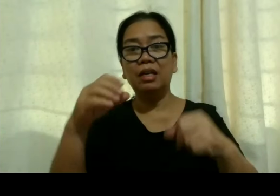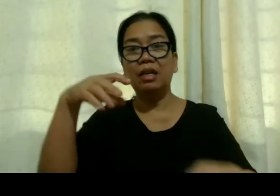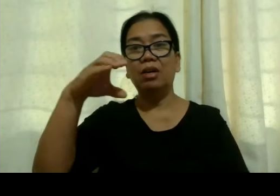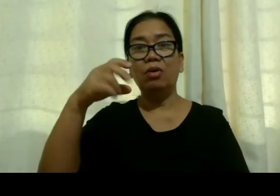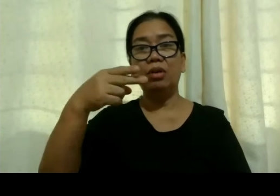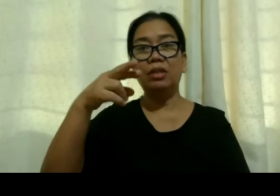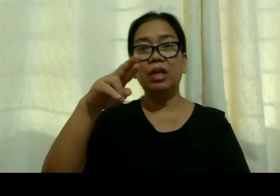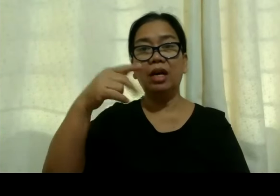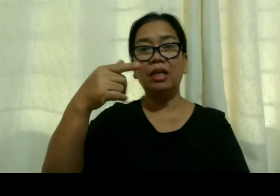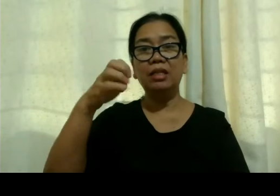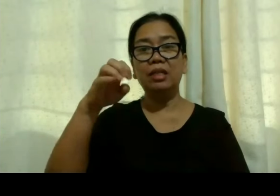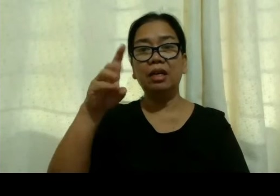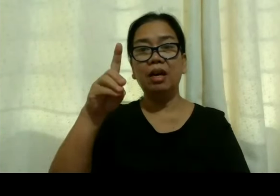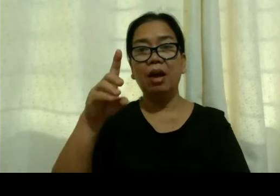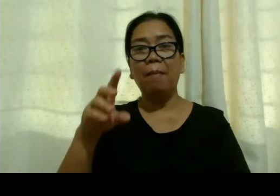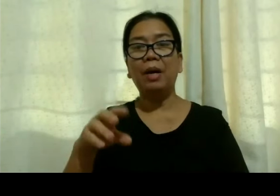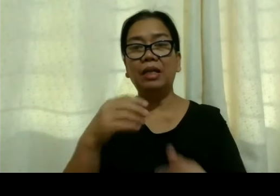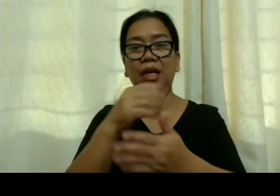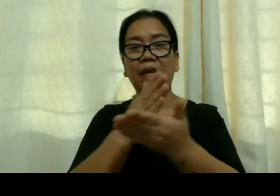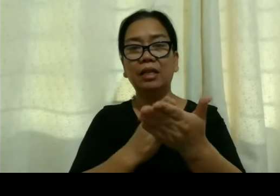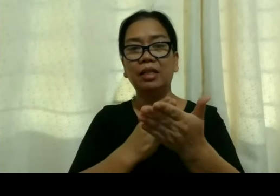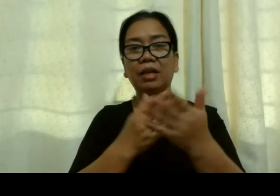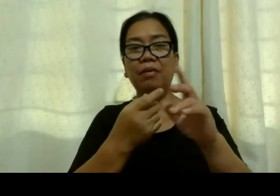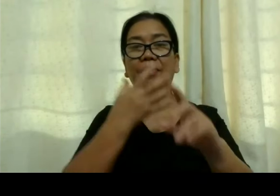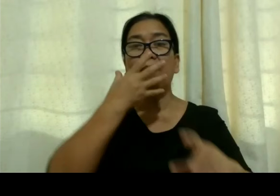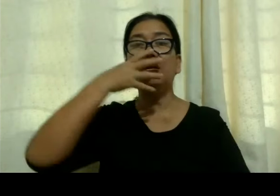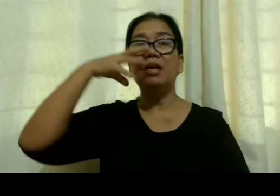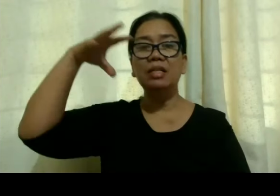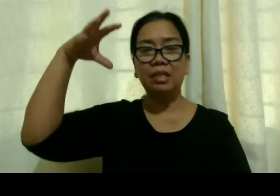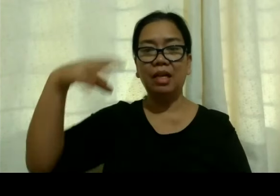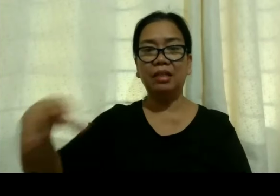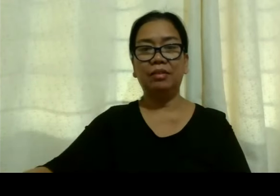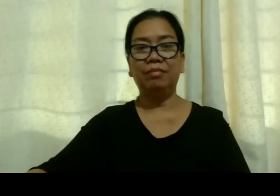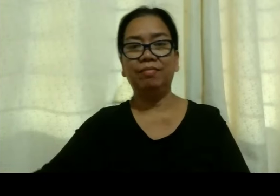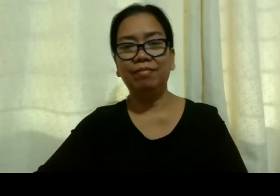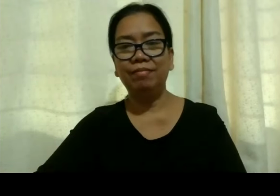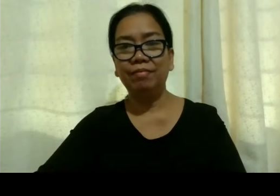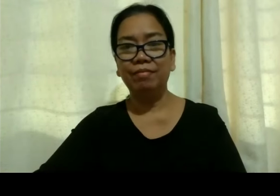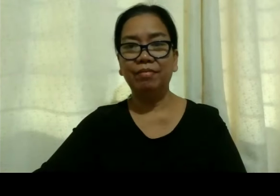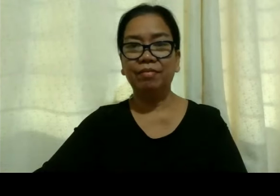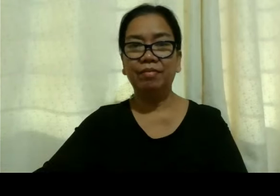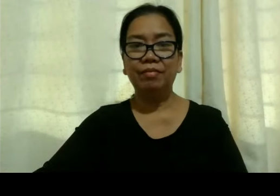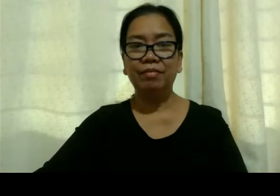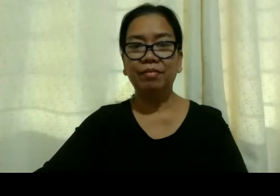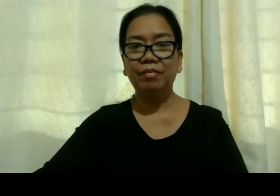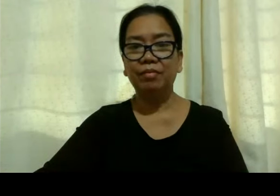charge or charged particles from the sun.